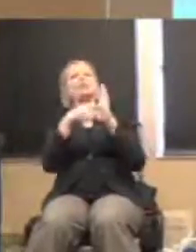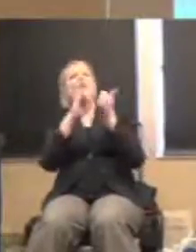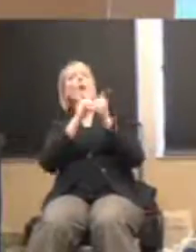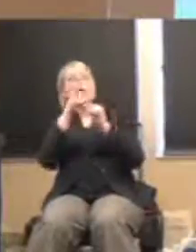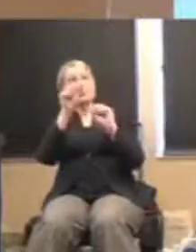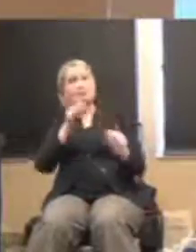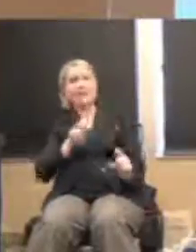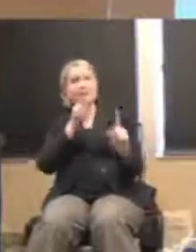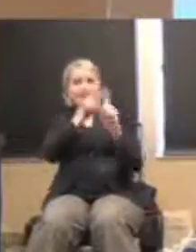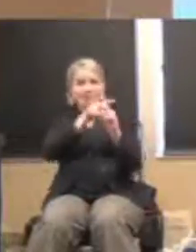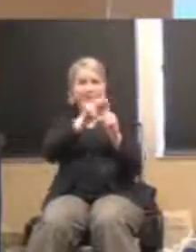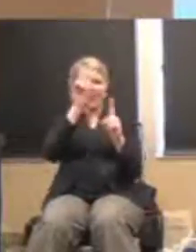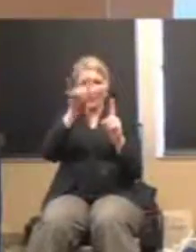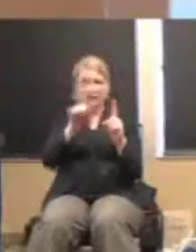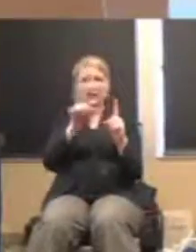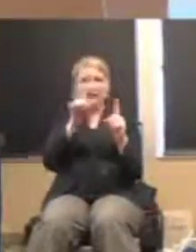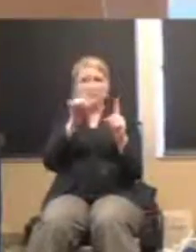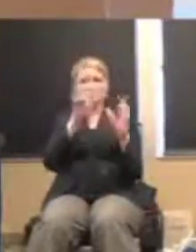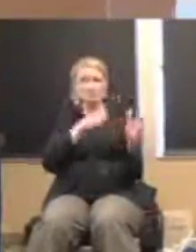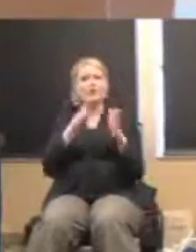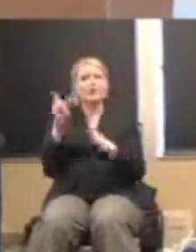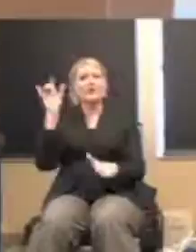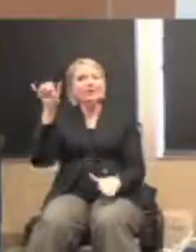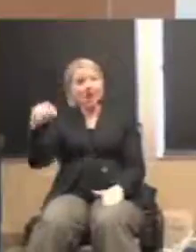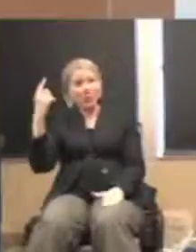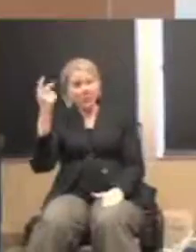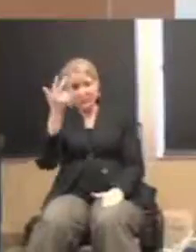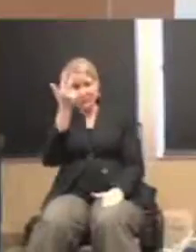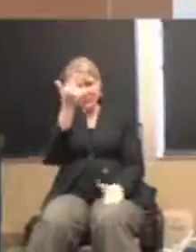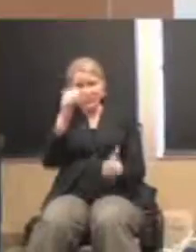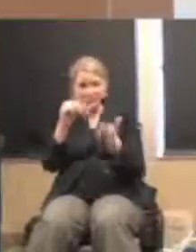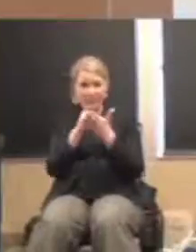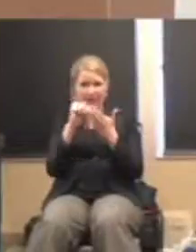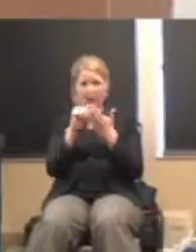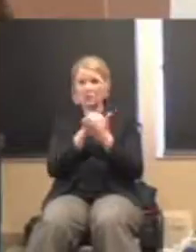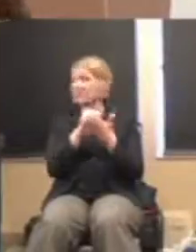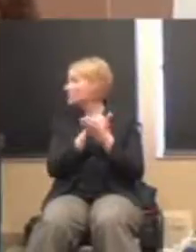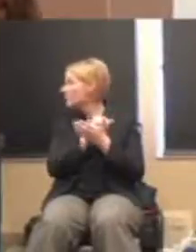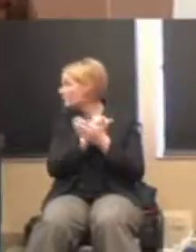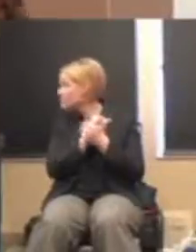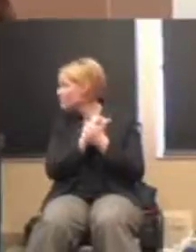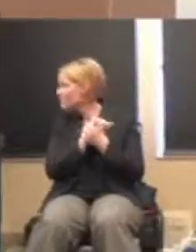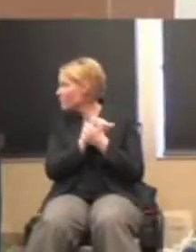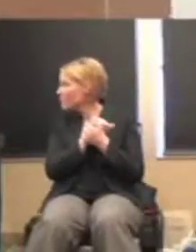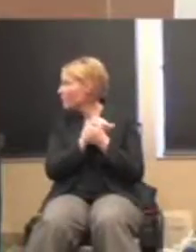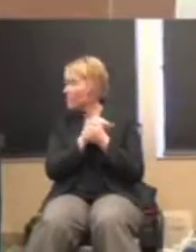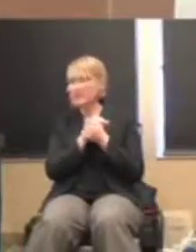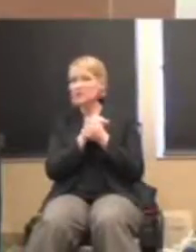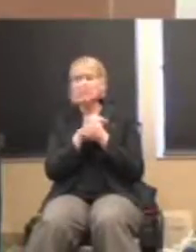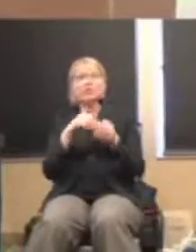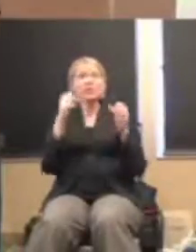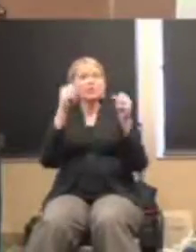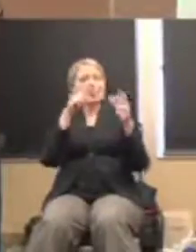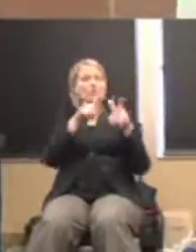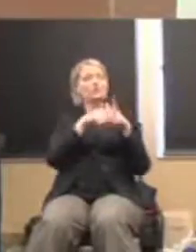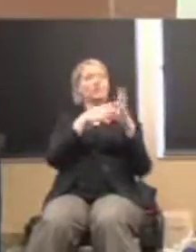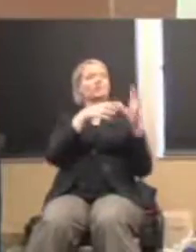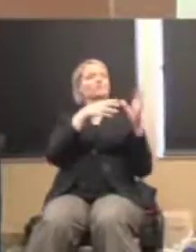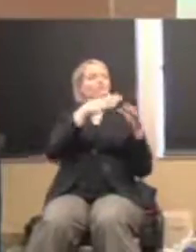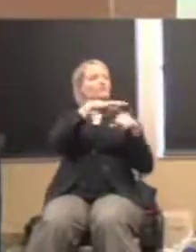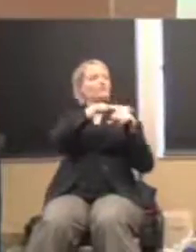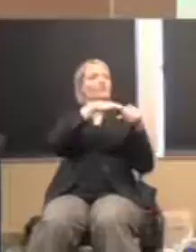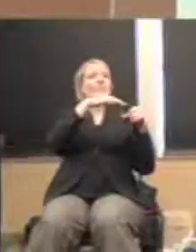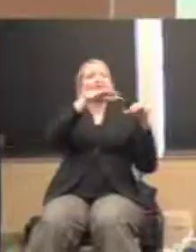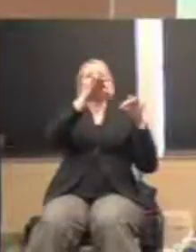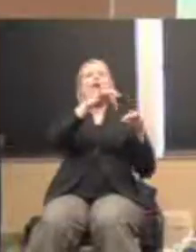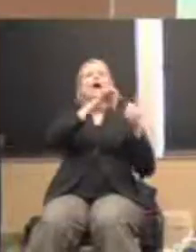implement that strategy. And this one's 13 pages long. So it starts from how do you begin implementing and each of the steps